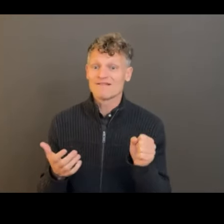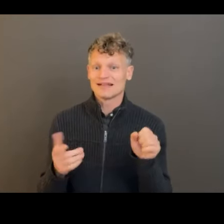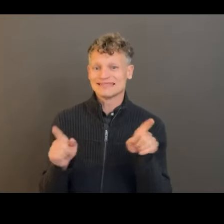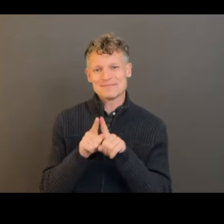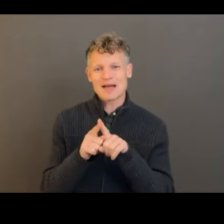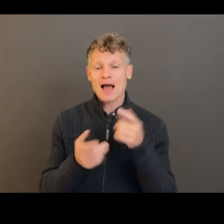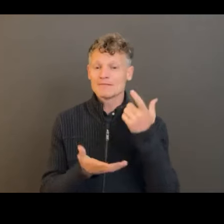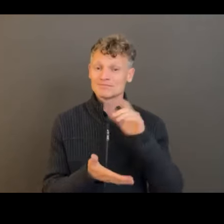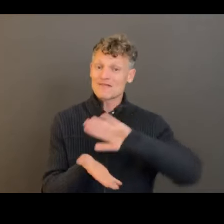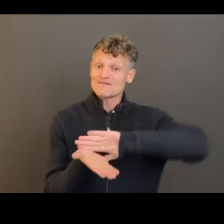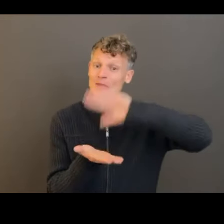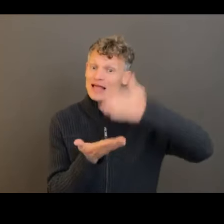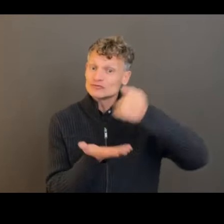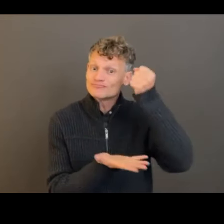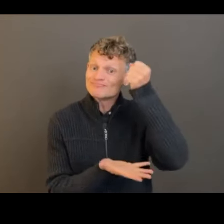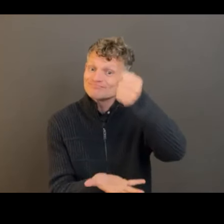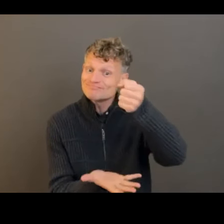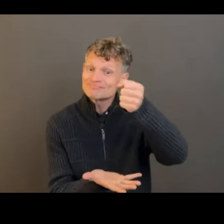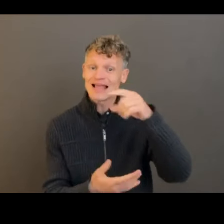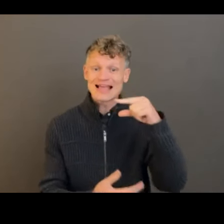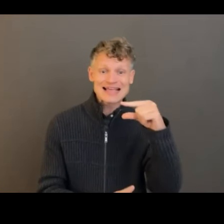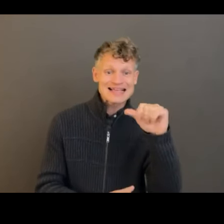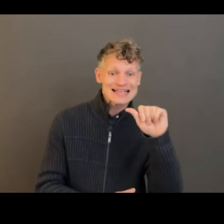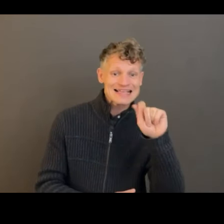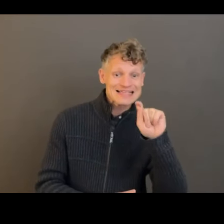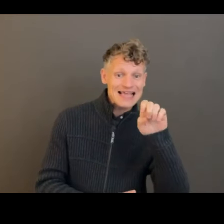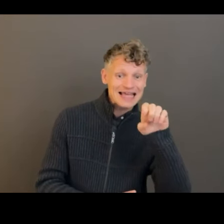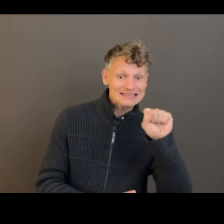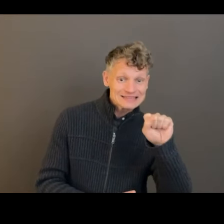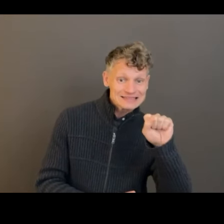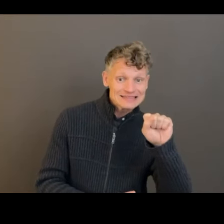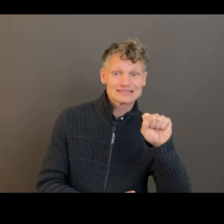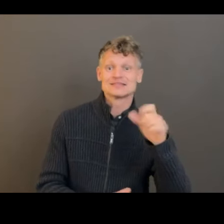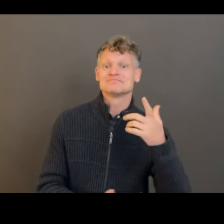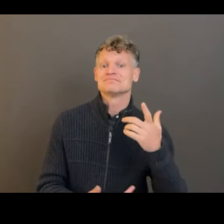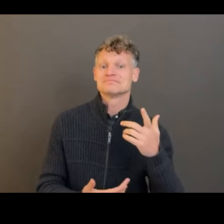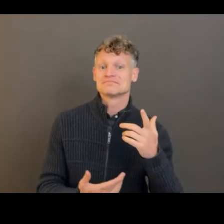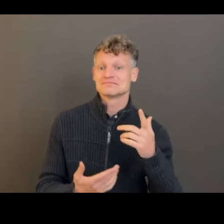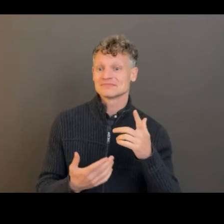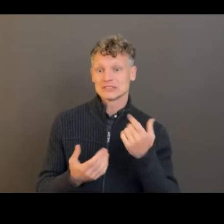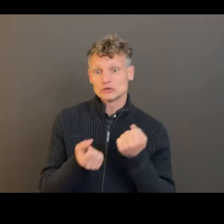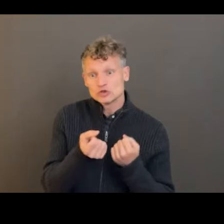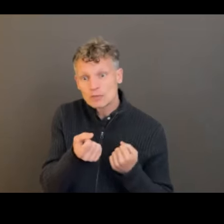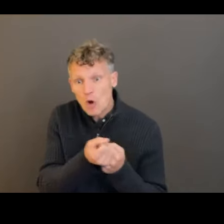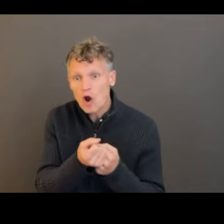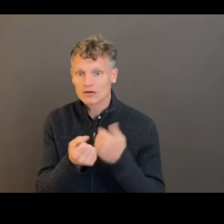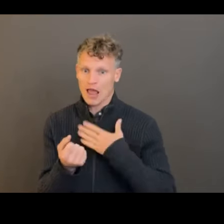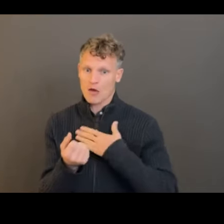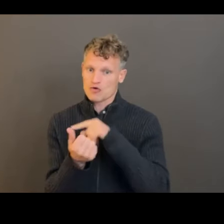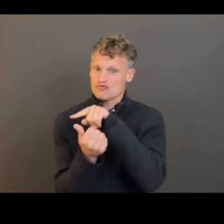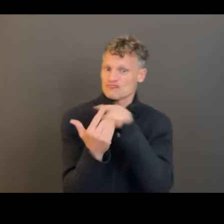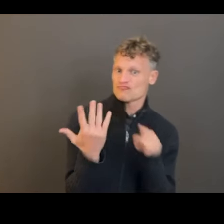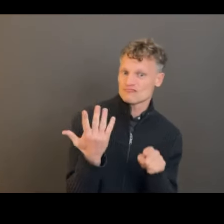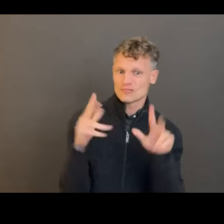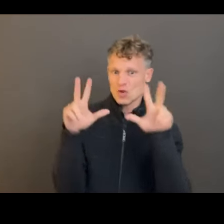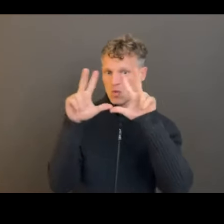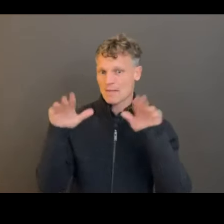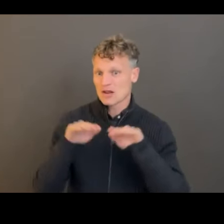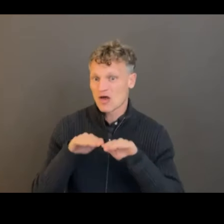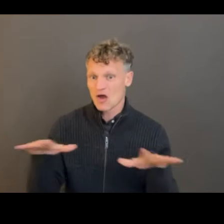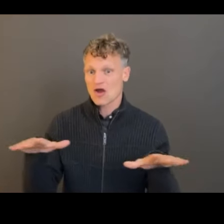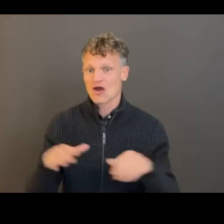for your time, for sharing your thoughts and the questions that are very interesting. It's not an easy